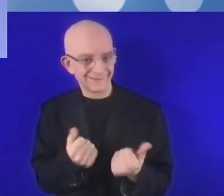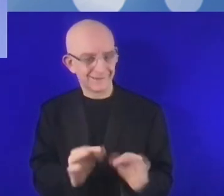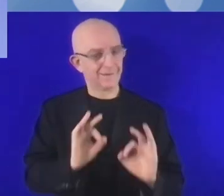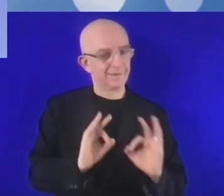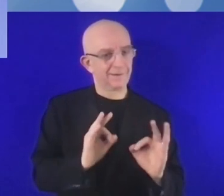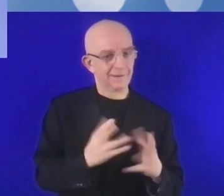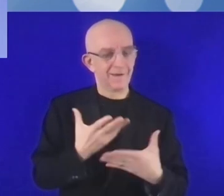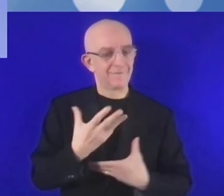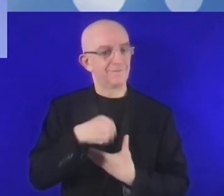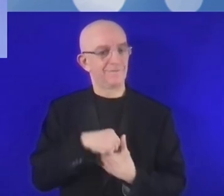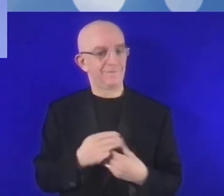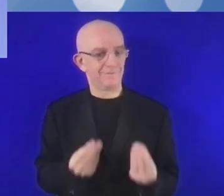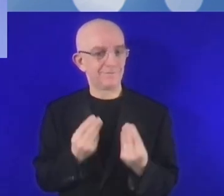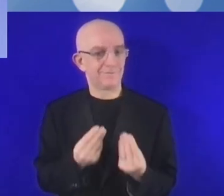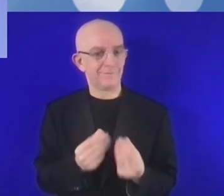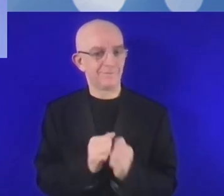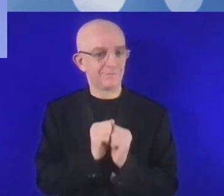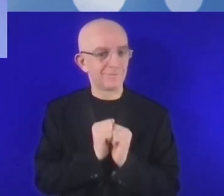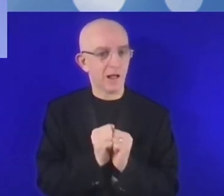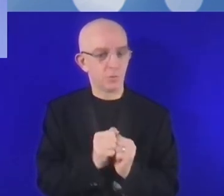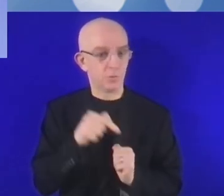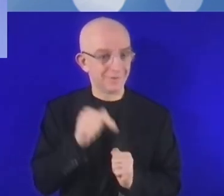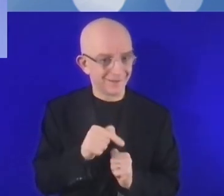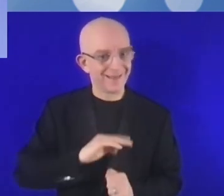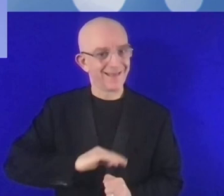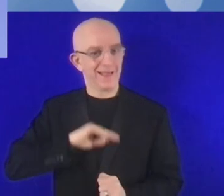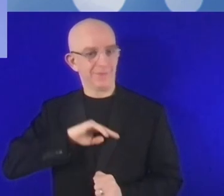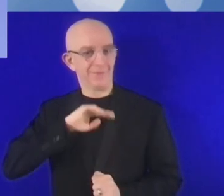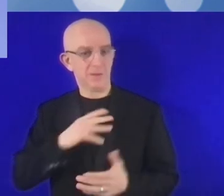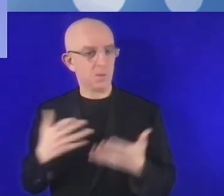And also try to improve as humans and not only the machines.